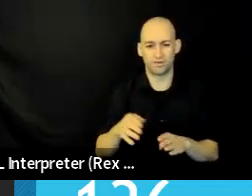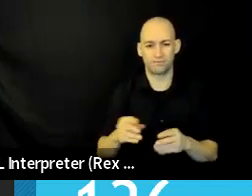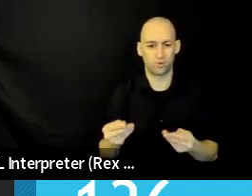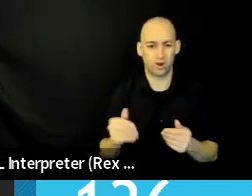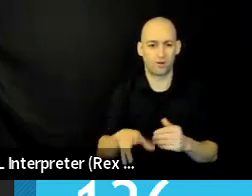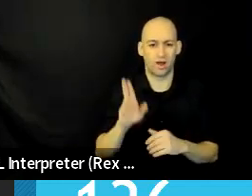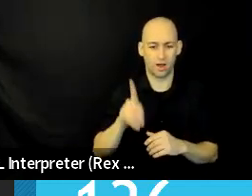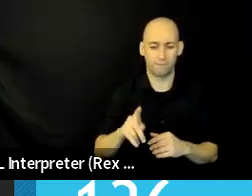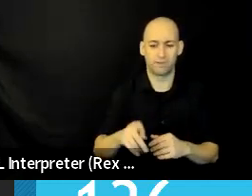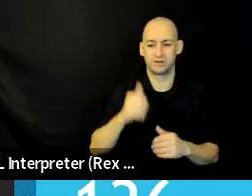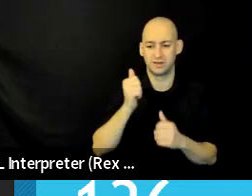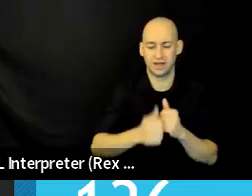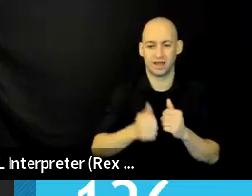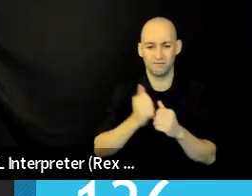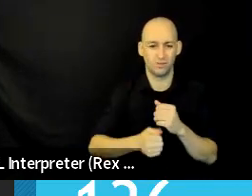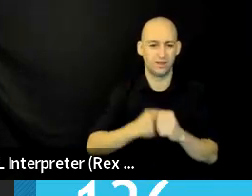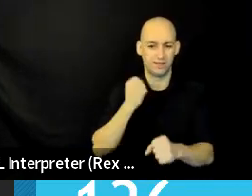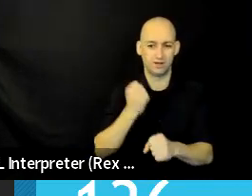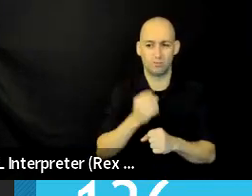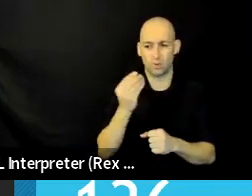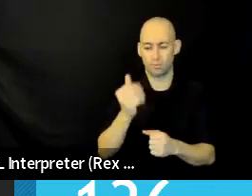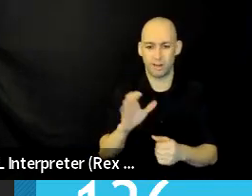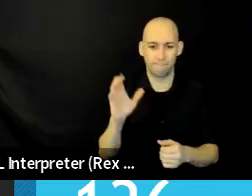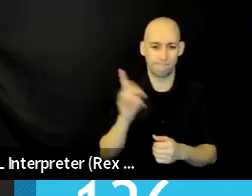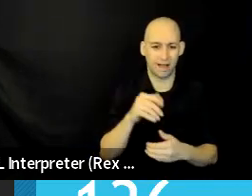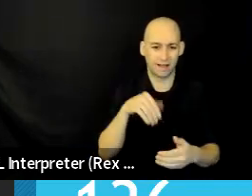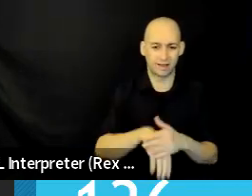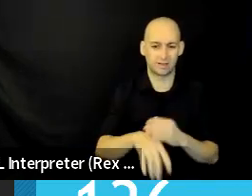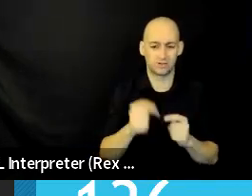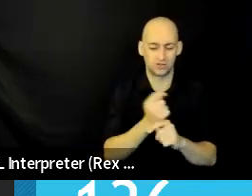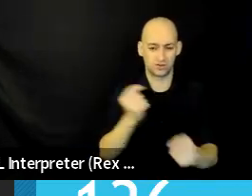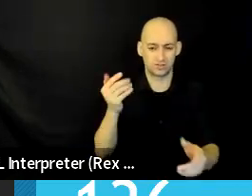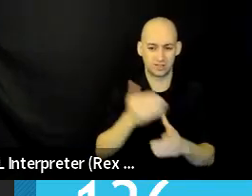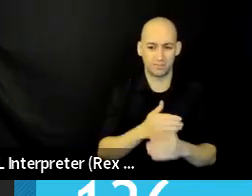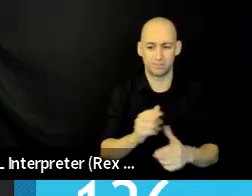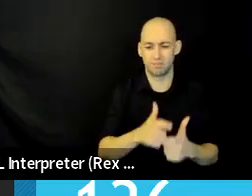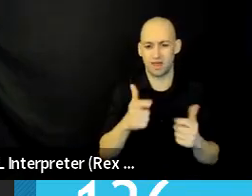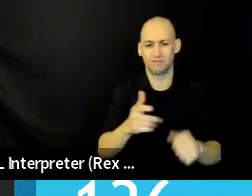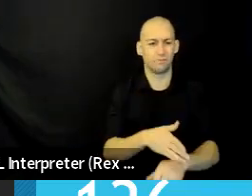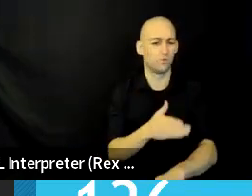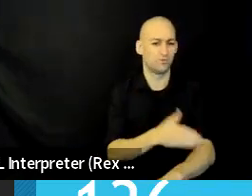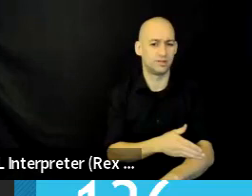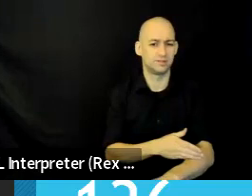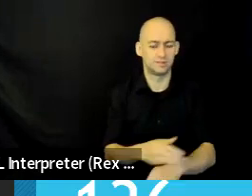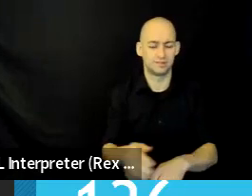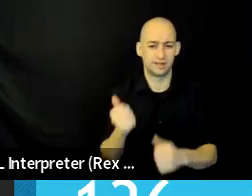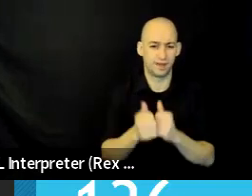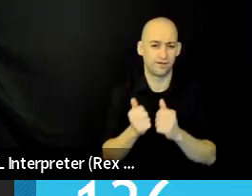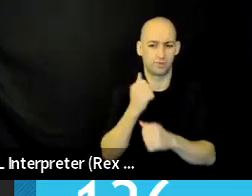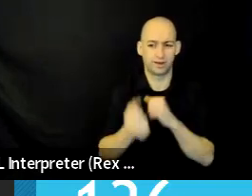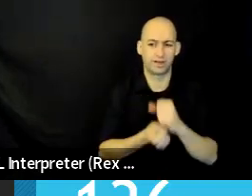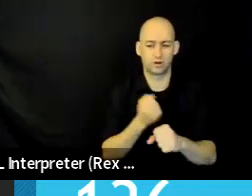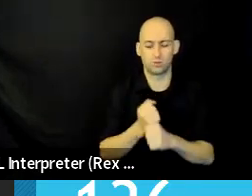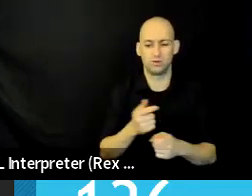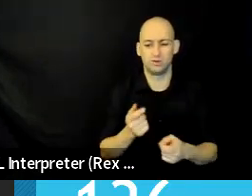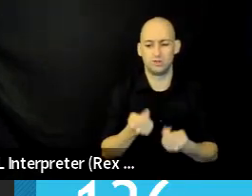money back into the truck stop. We do a lot of improvements every single year. That's how we create a safety for truckers to